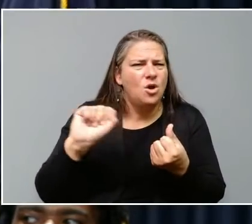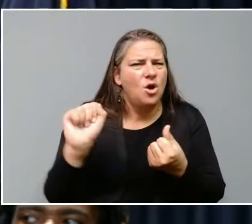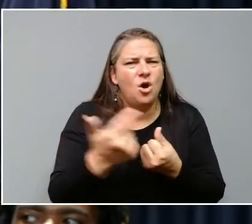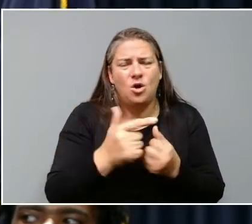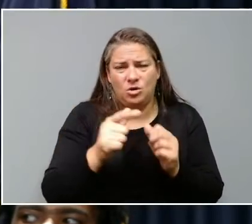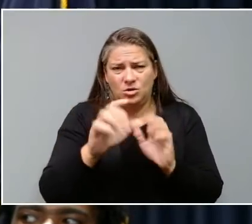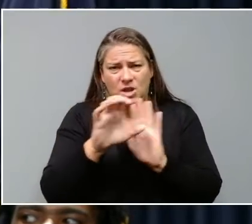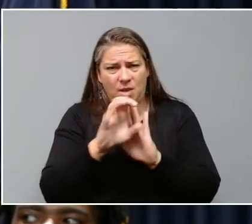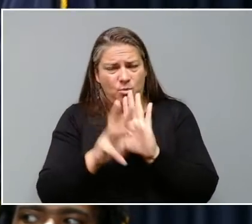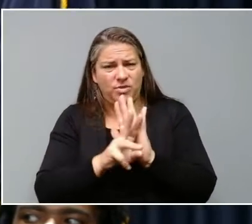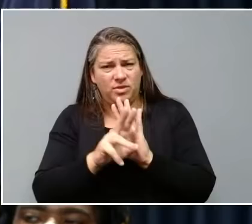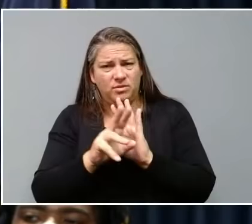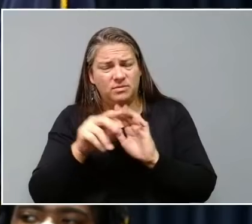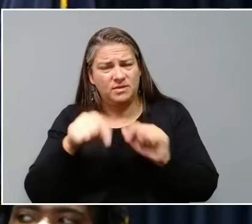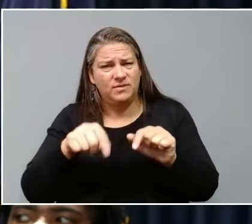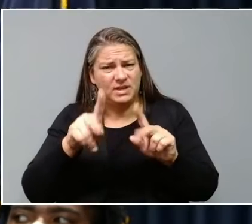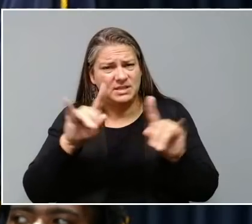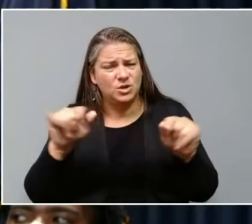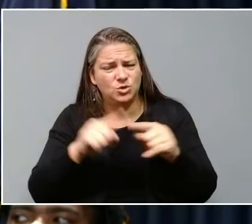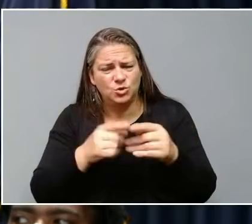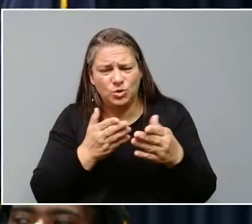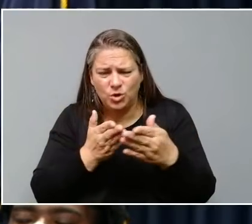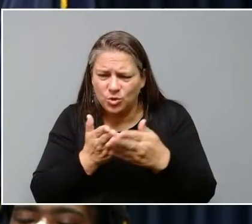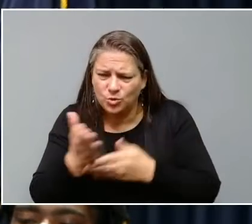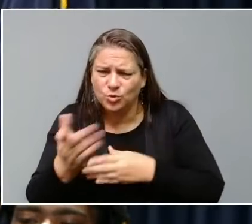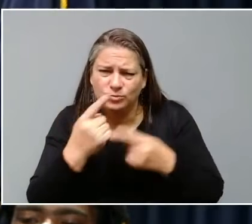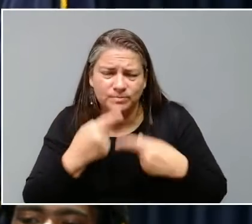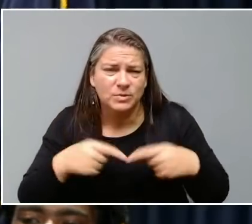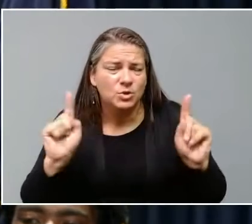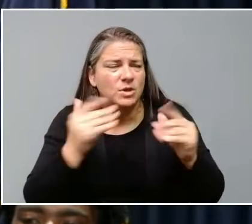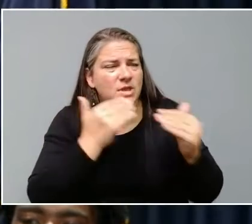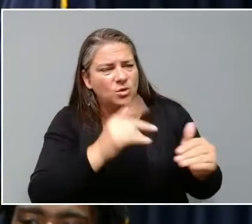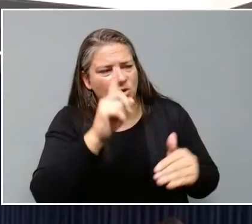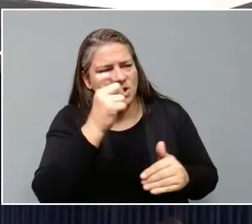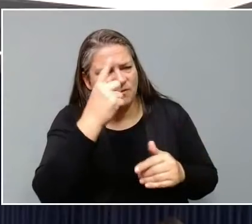through this. So thank you, Governor, for this opportunity.